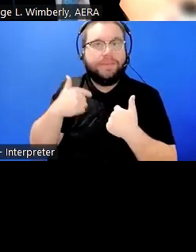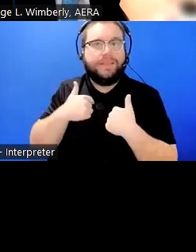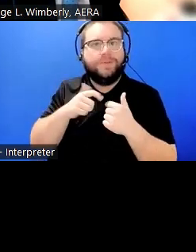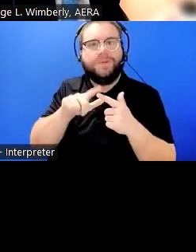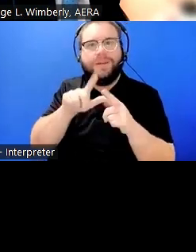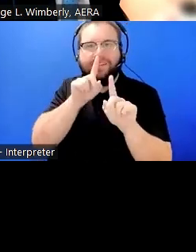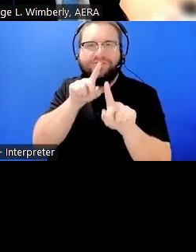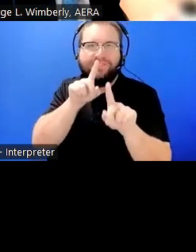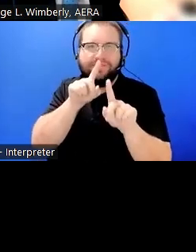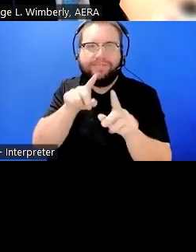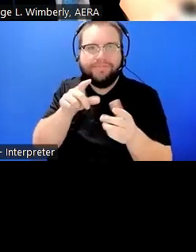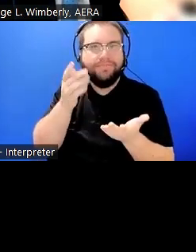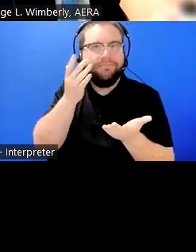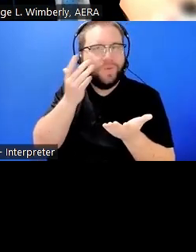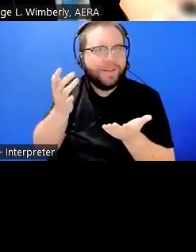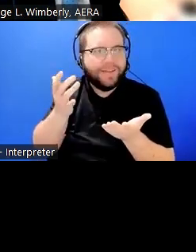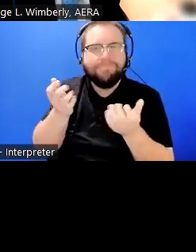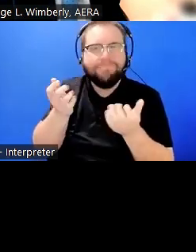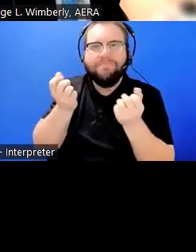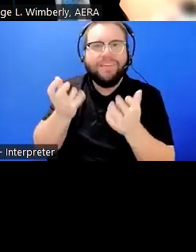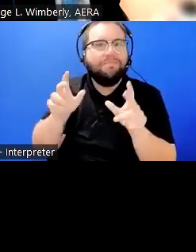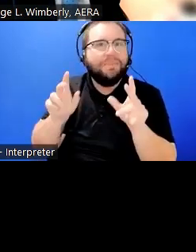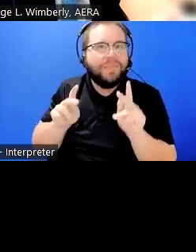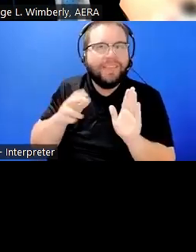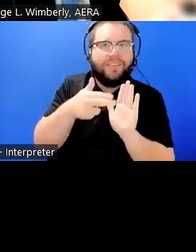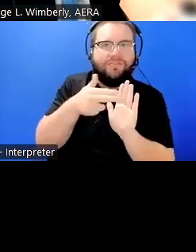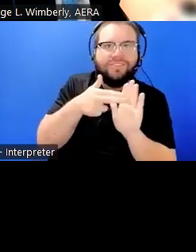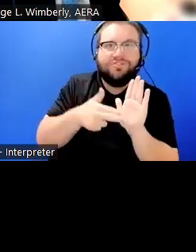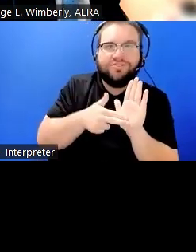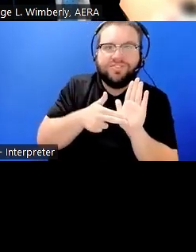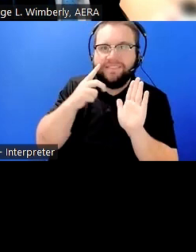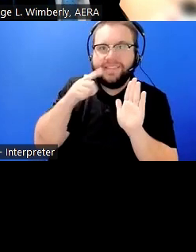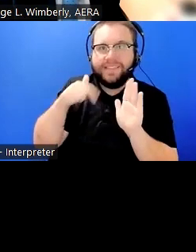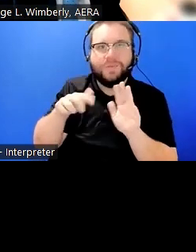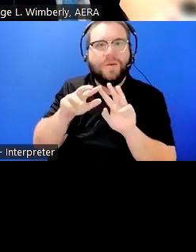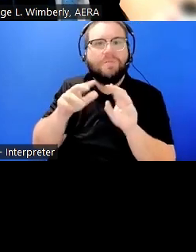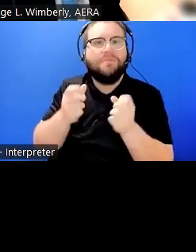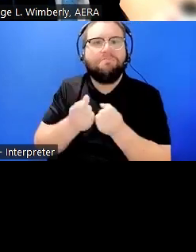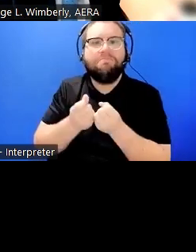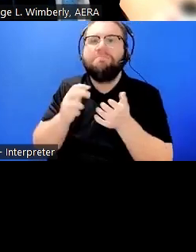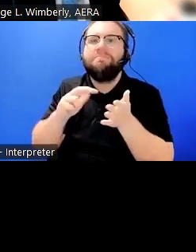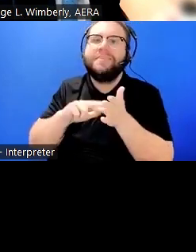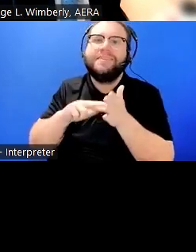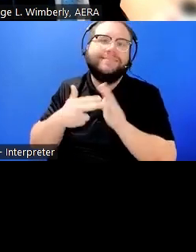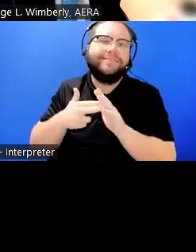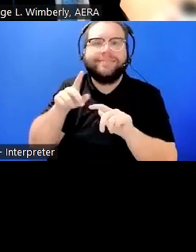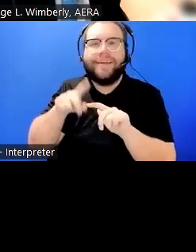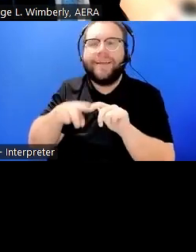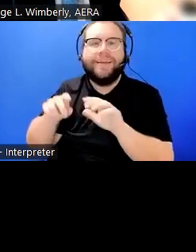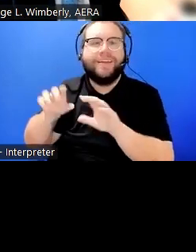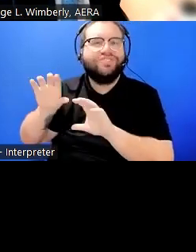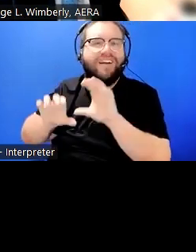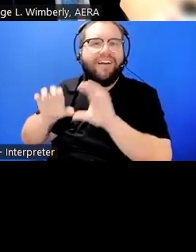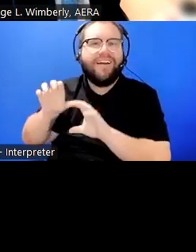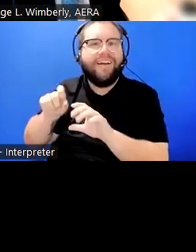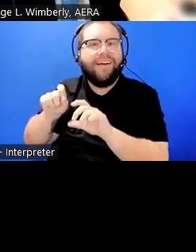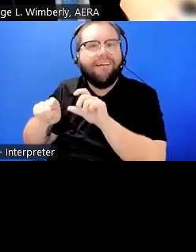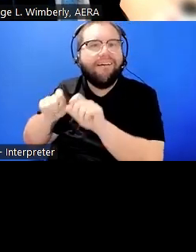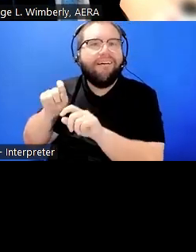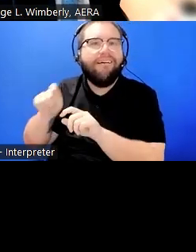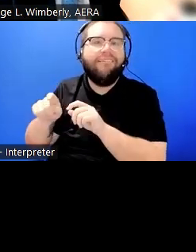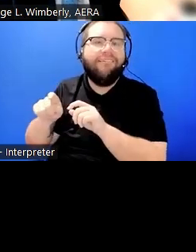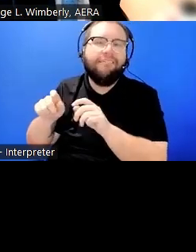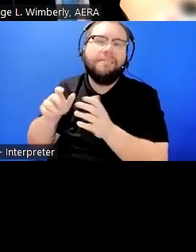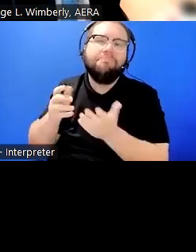many people here who are registered, we do not for this webinar, we do not have the chat feature on, but we will